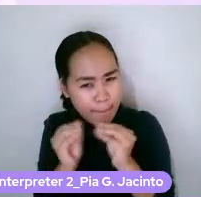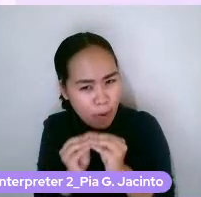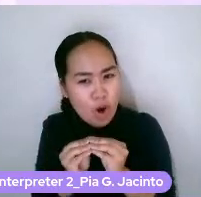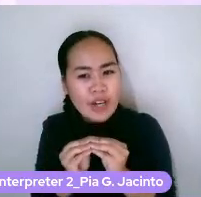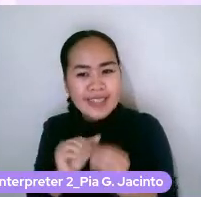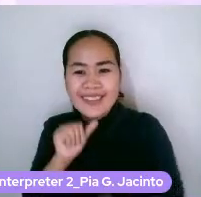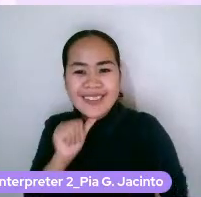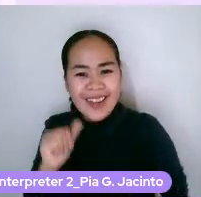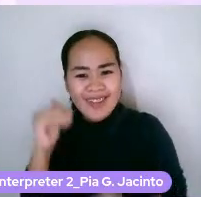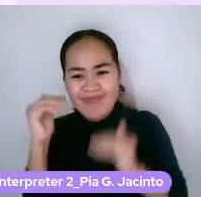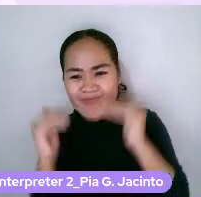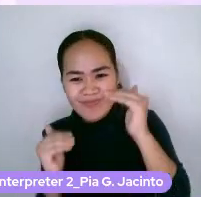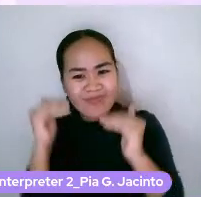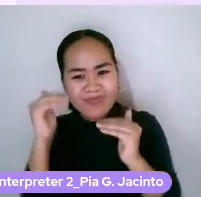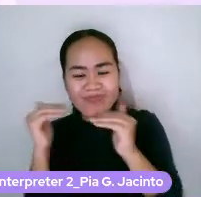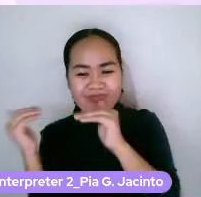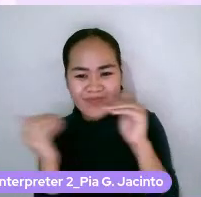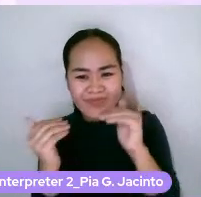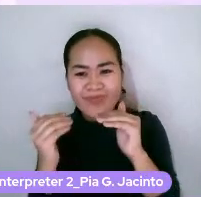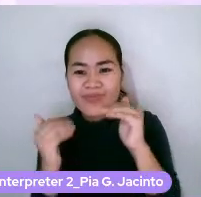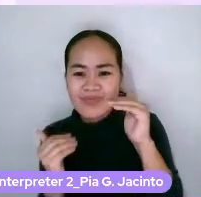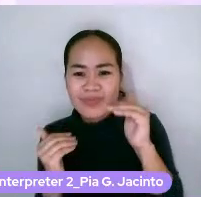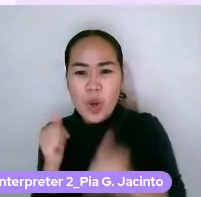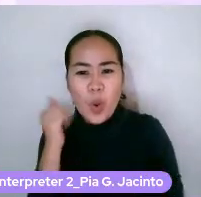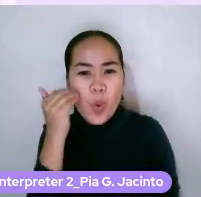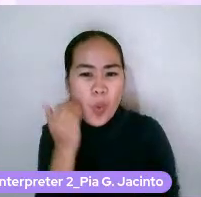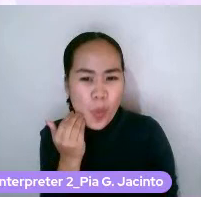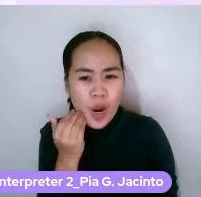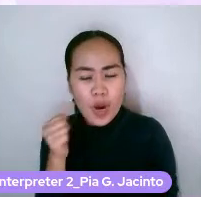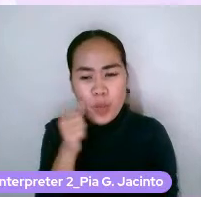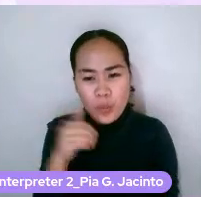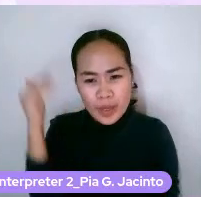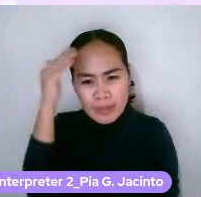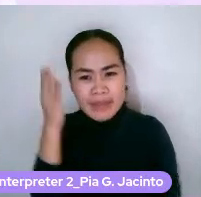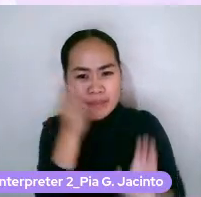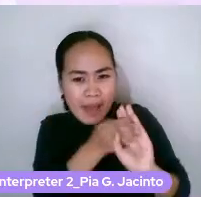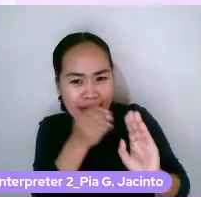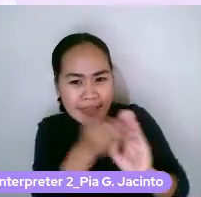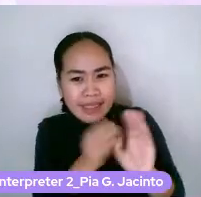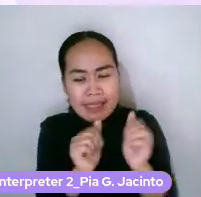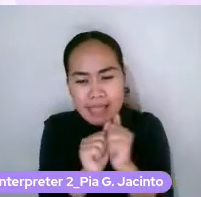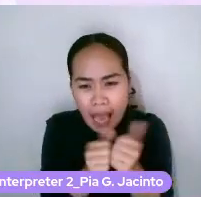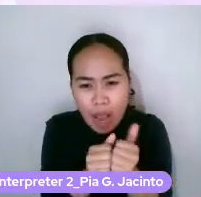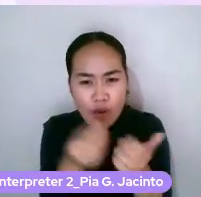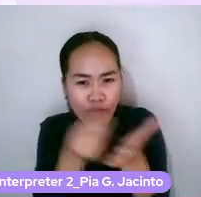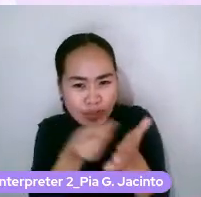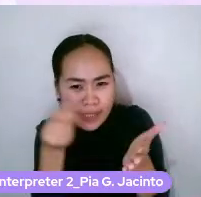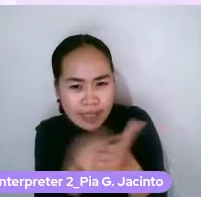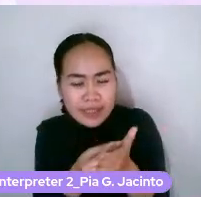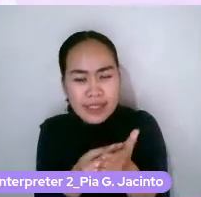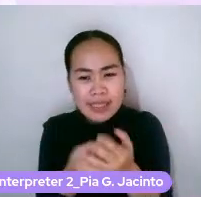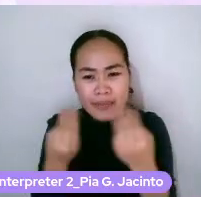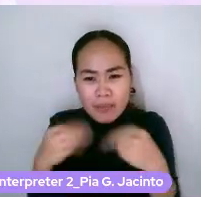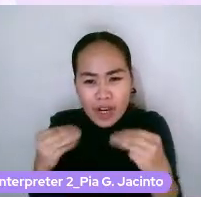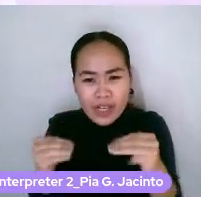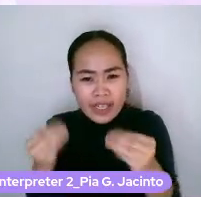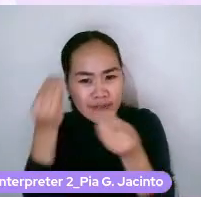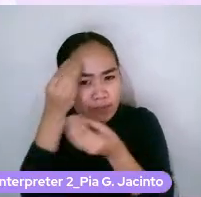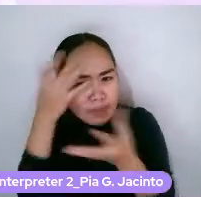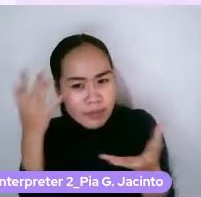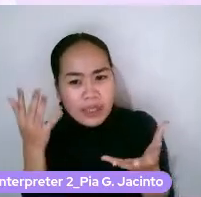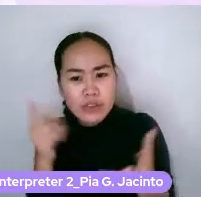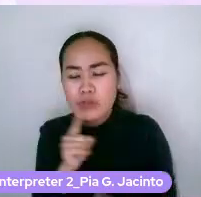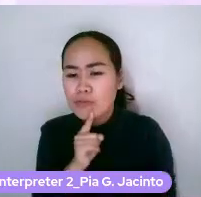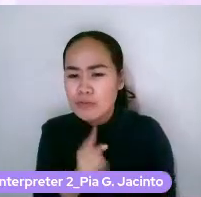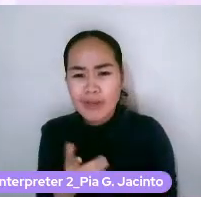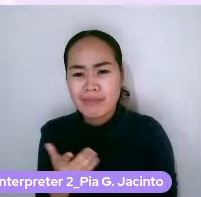ICT issues such as women's lack of access to banks, financial products, market information, among others. Aside